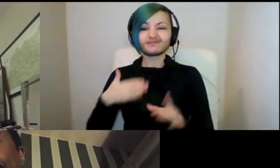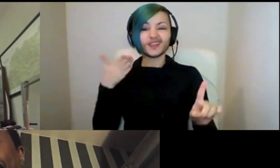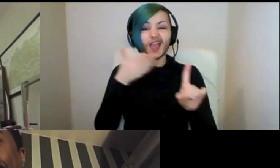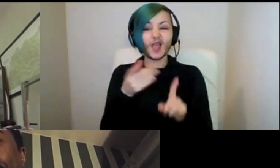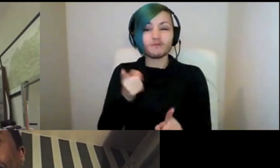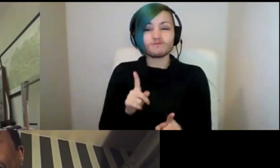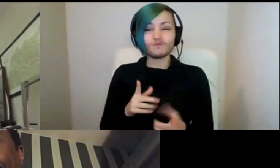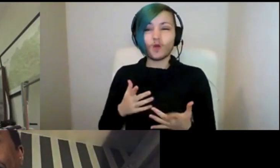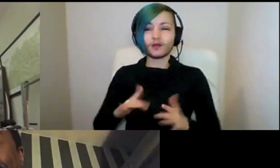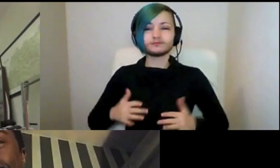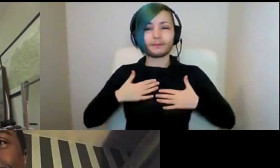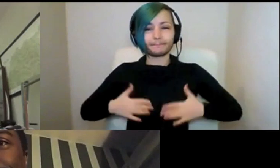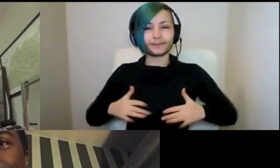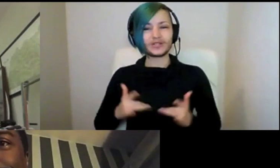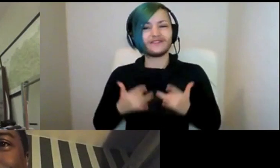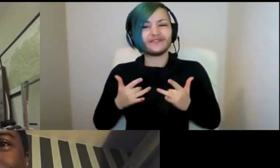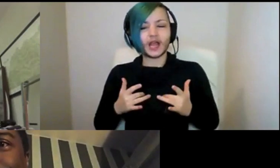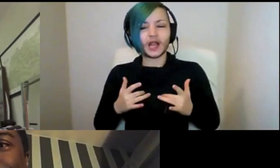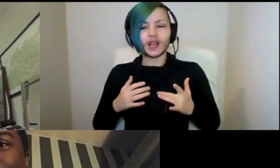in right now.